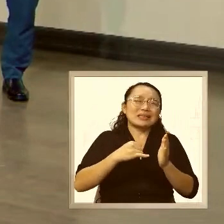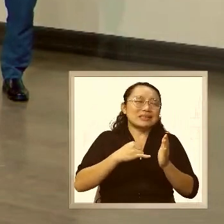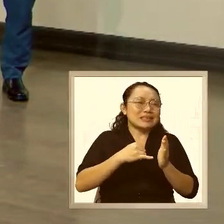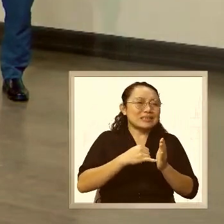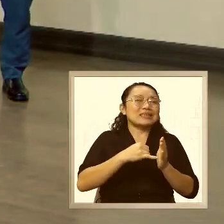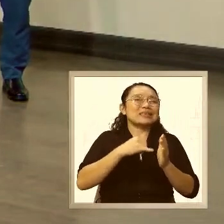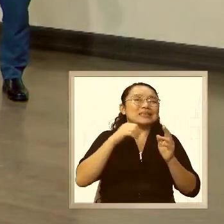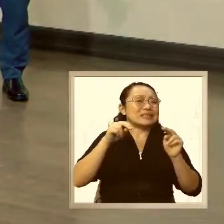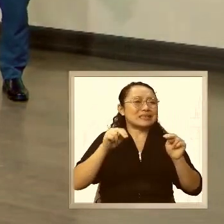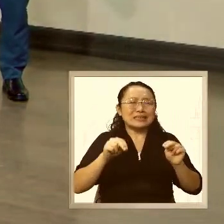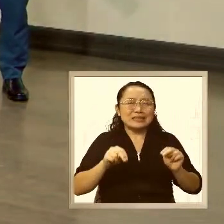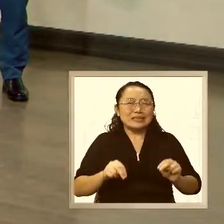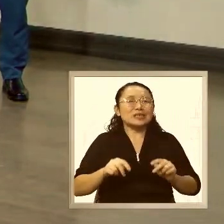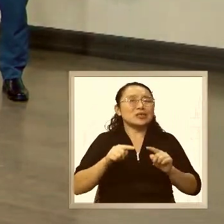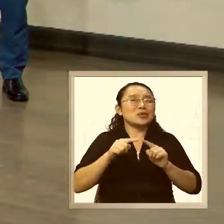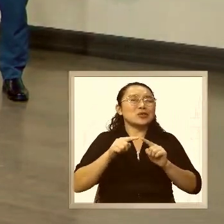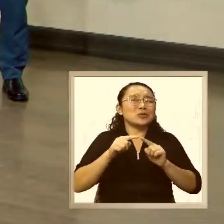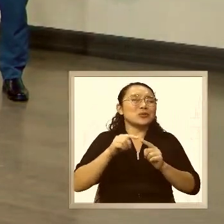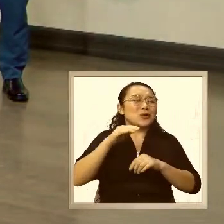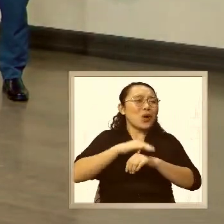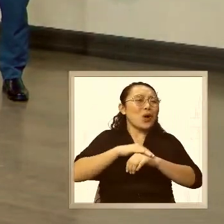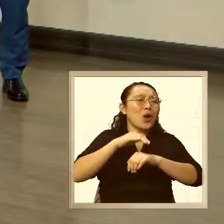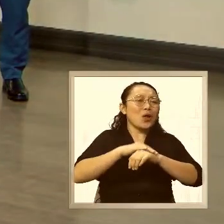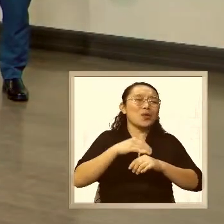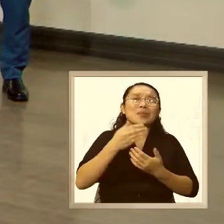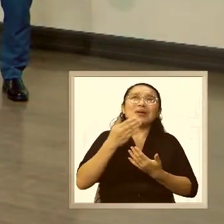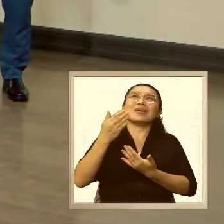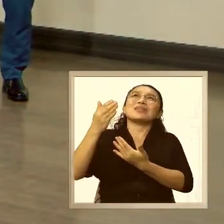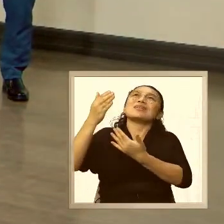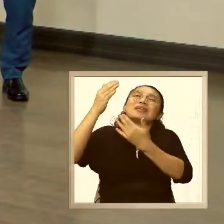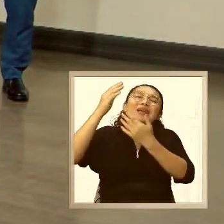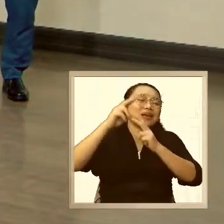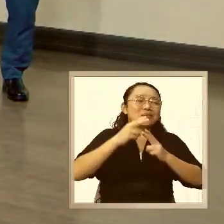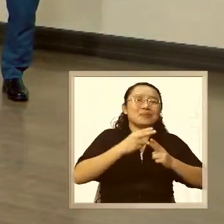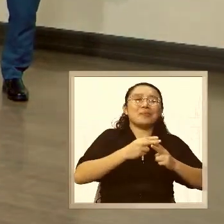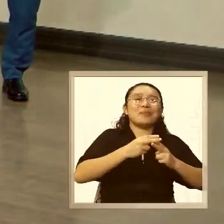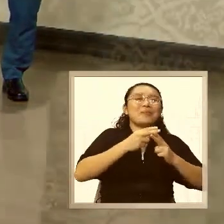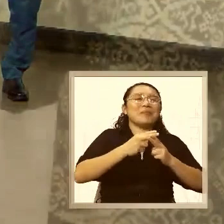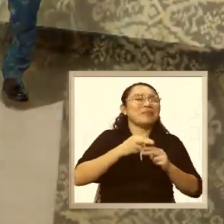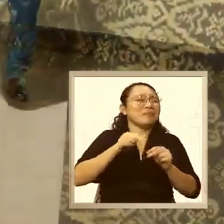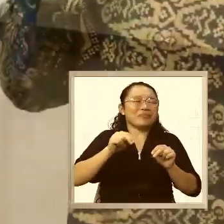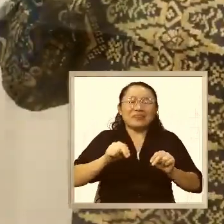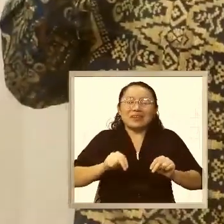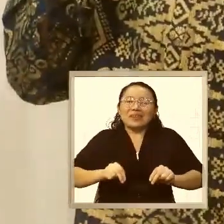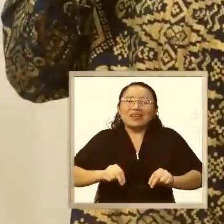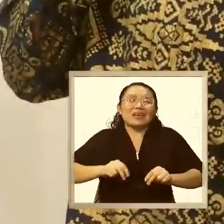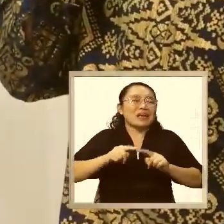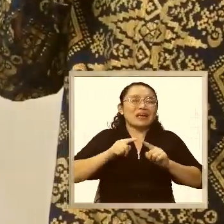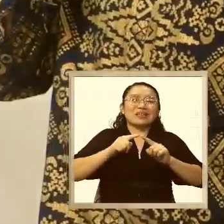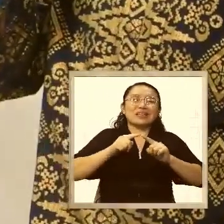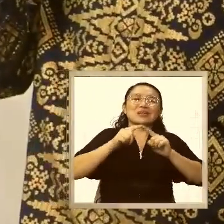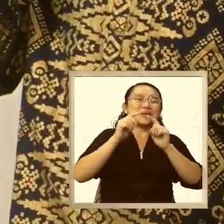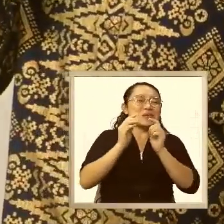pray, it pays to call upon his name, it pays to